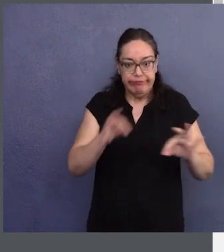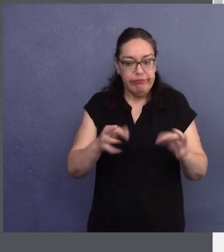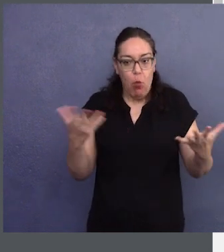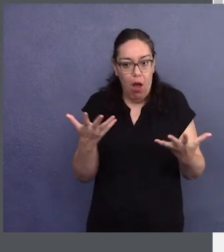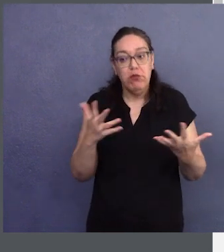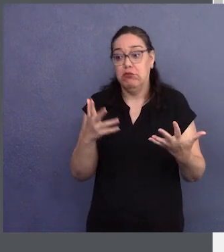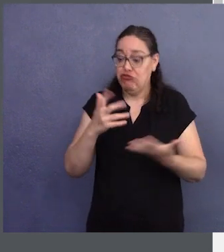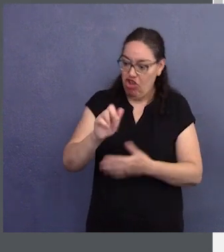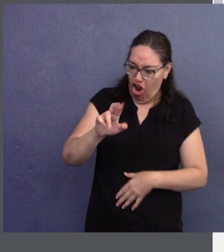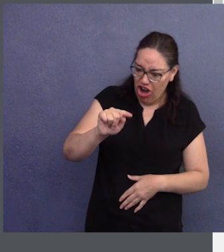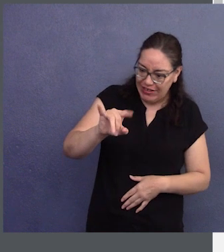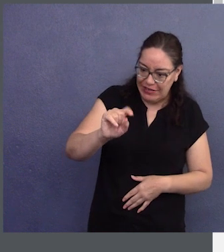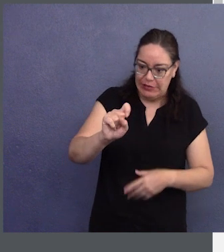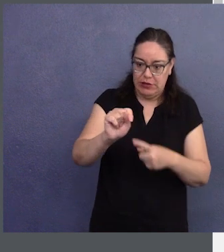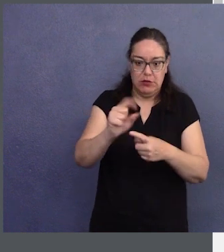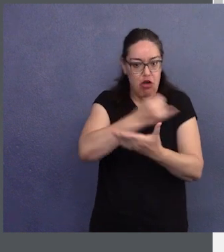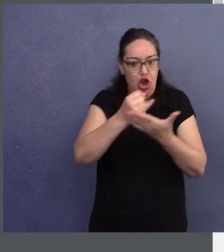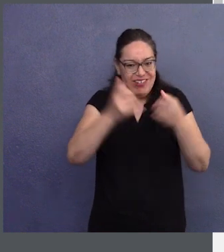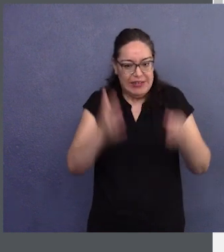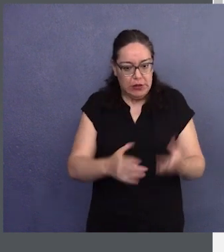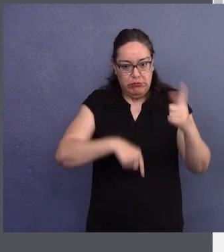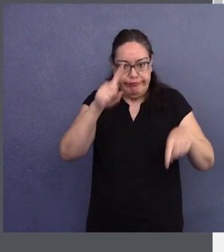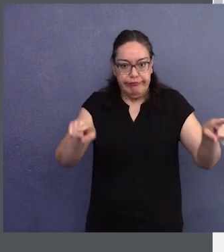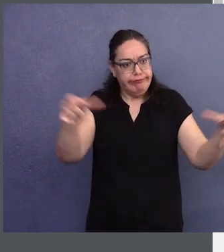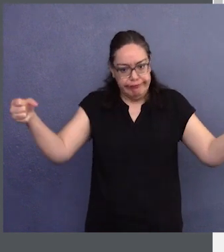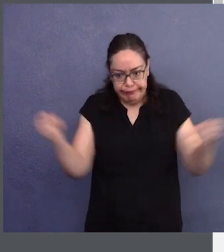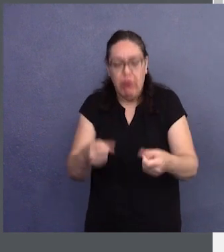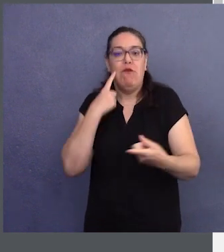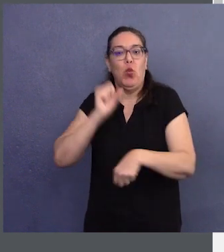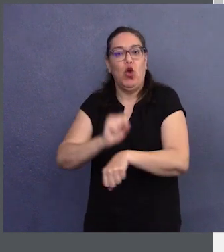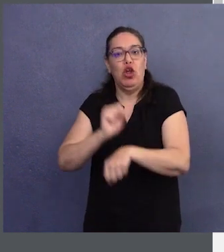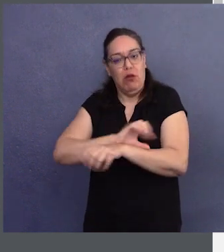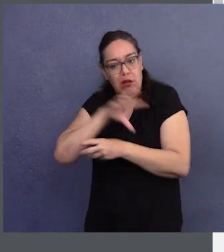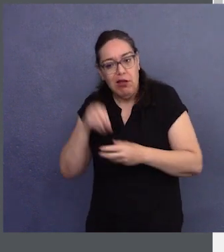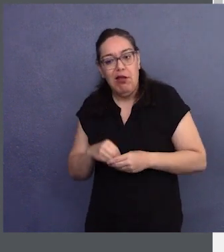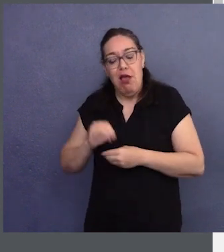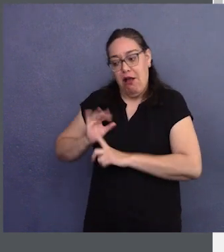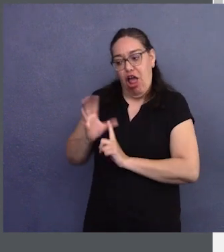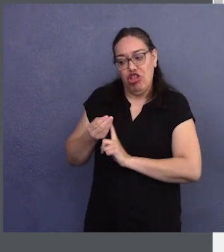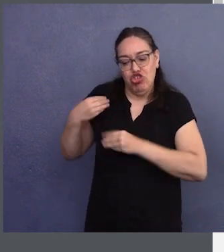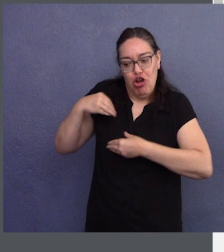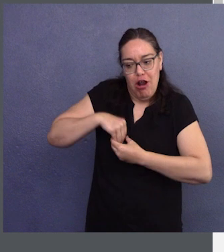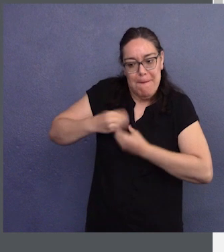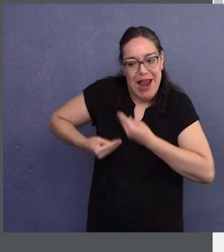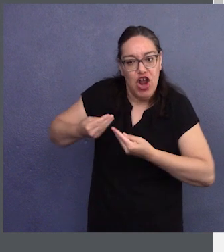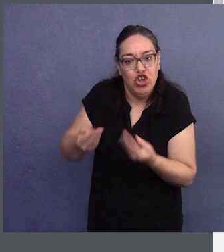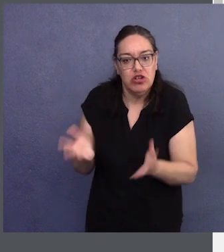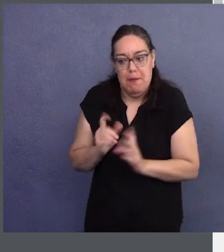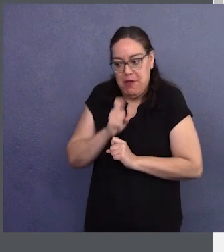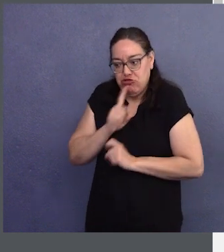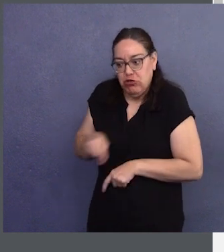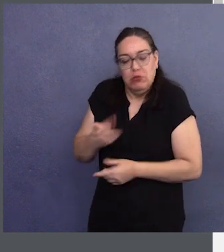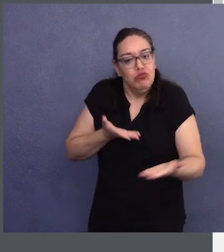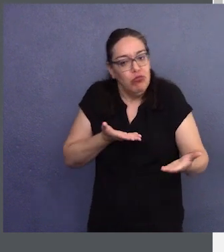putting artists to work, and that is inclusive of culture bearers to make sure that they are serving